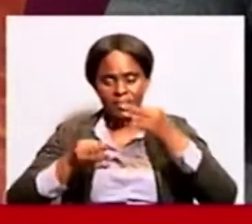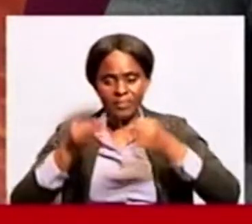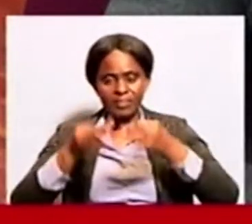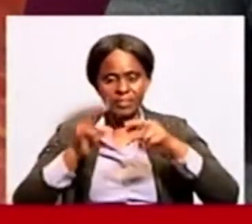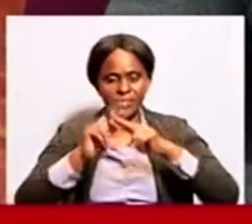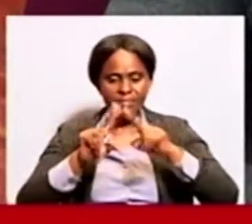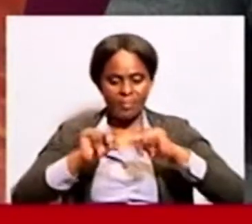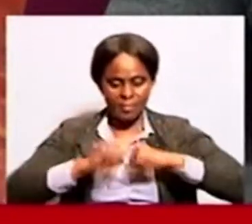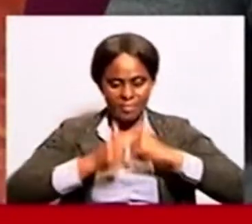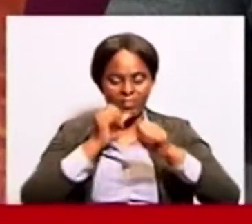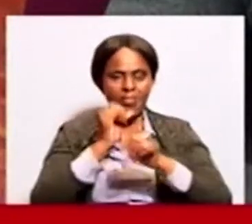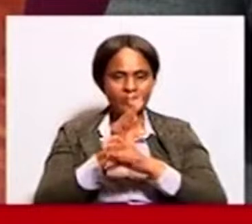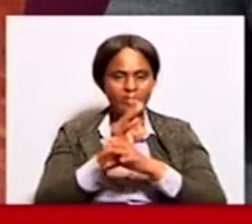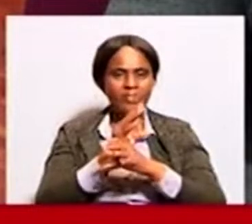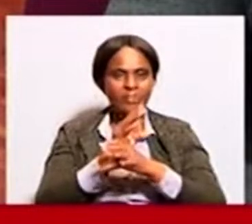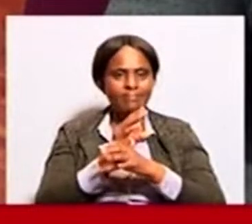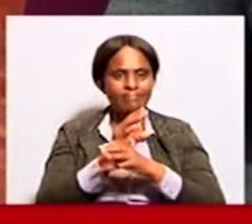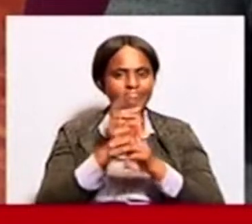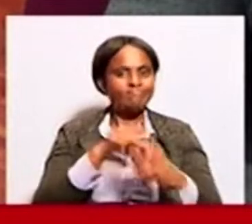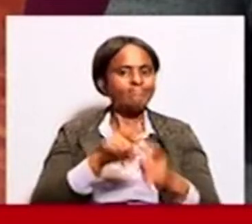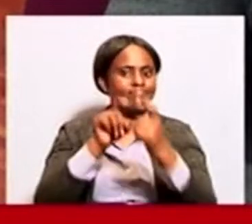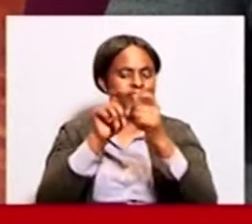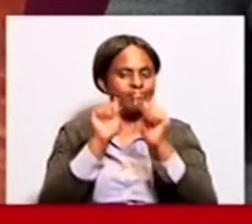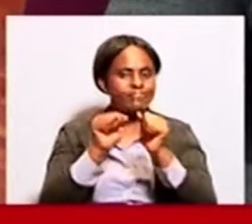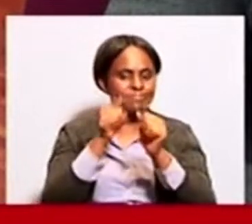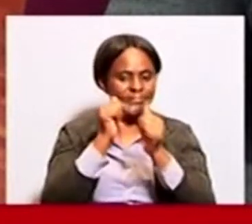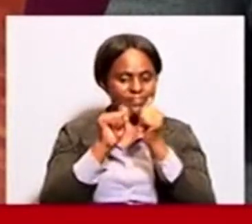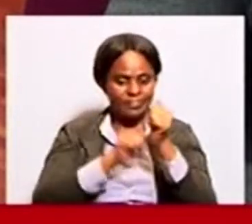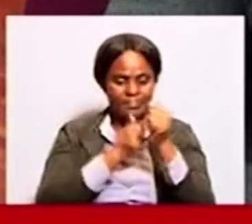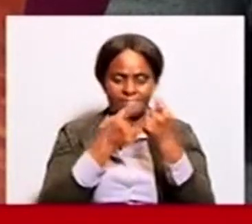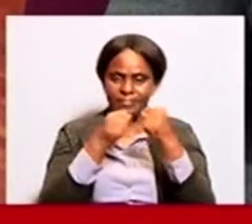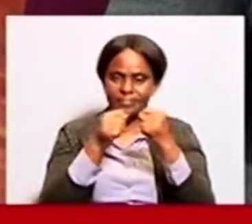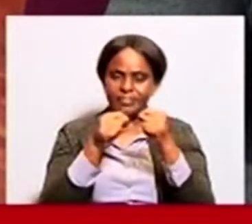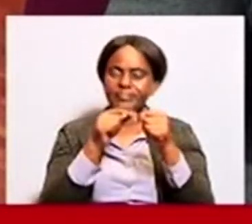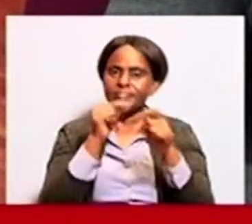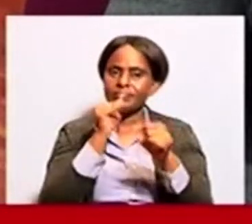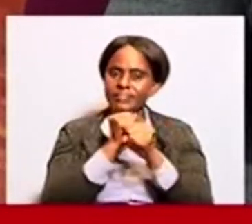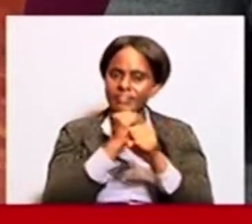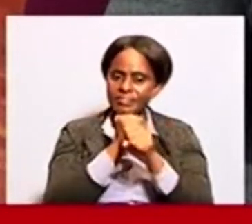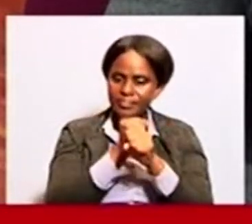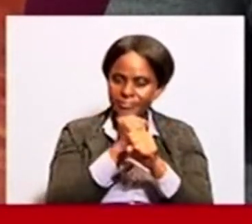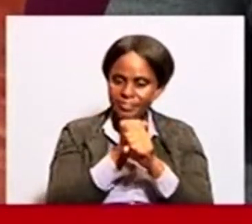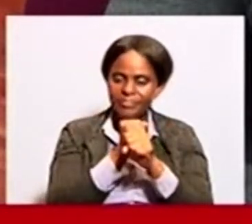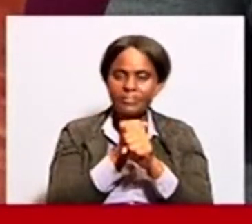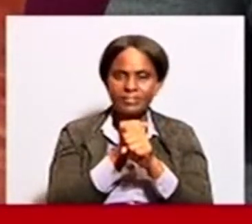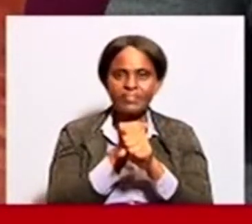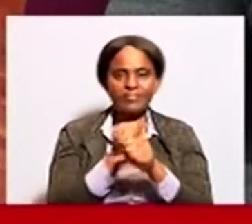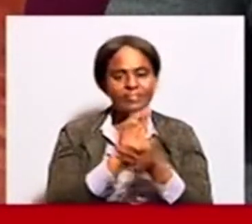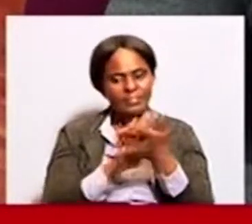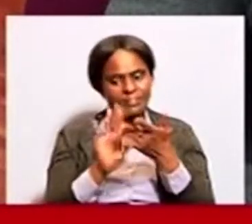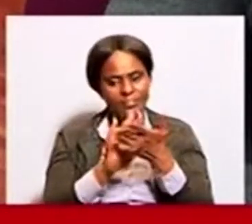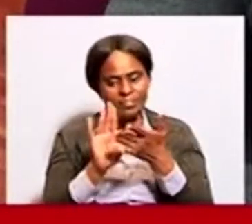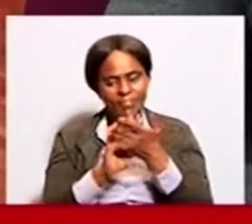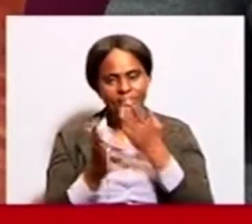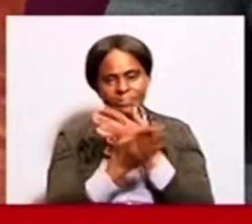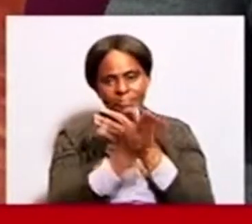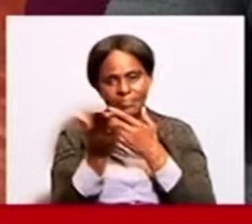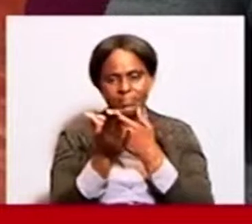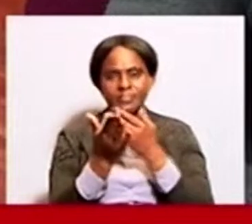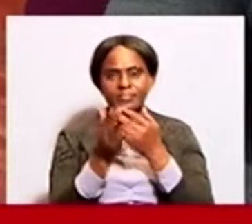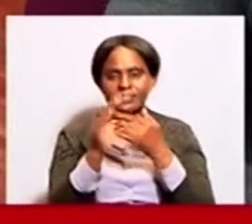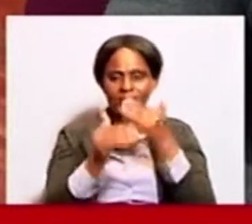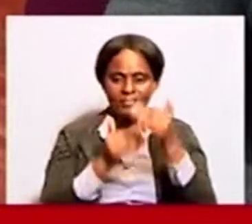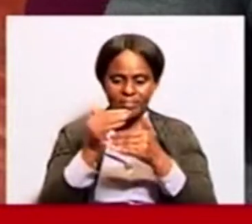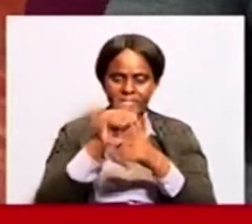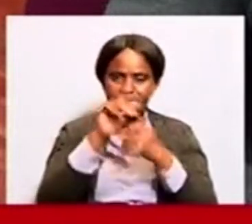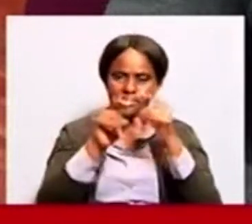Chair, we are ready to take him on, because really we tried to exercise the actually lenience on the other question I asked you,